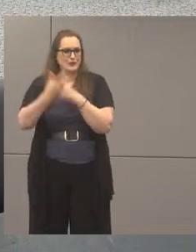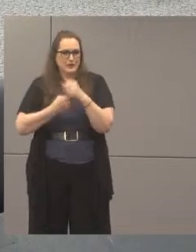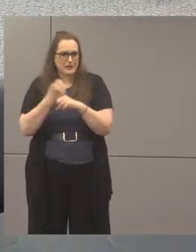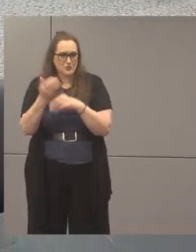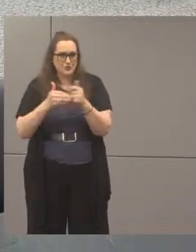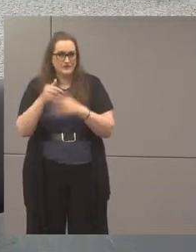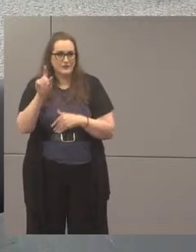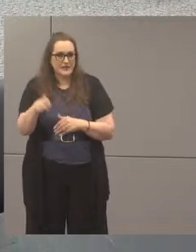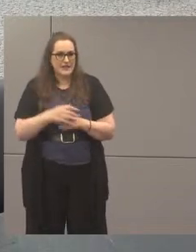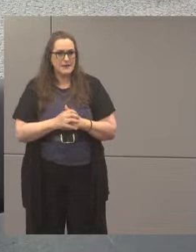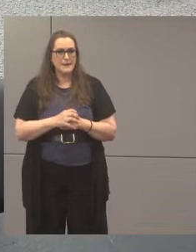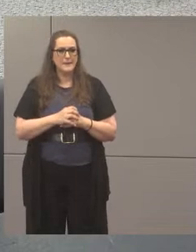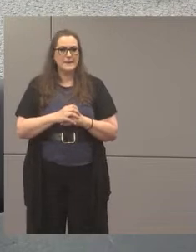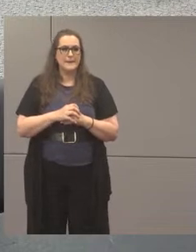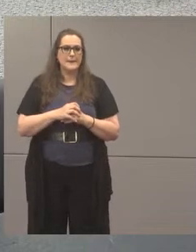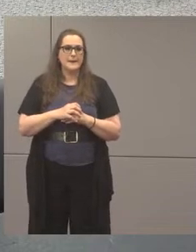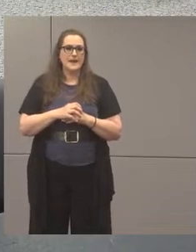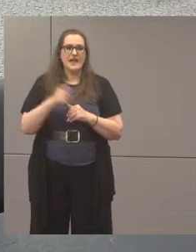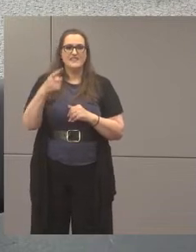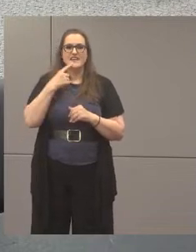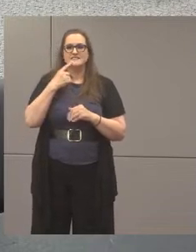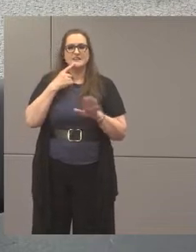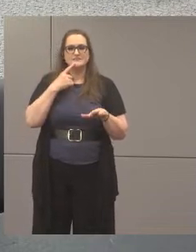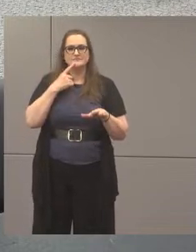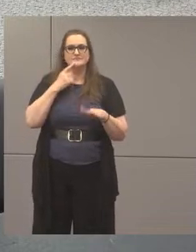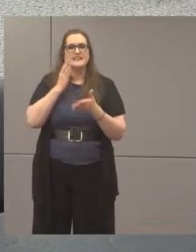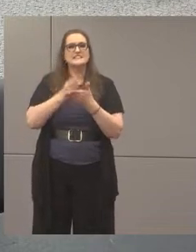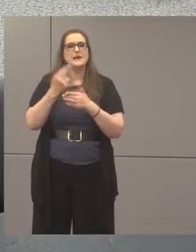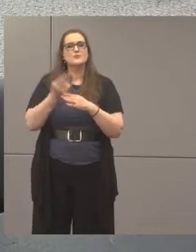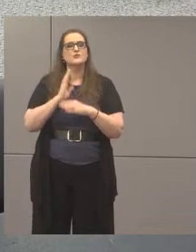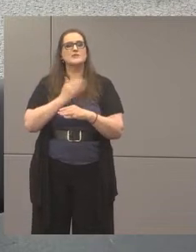need. They said, quit using our product.